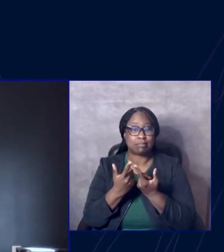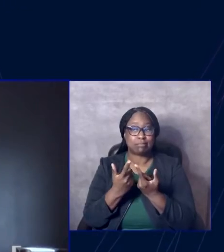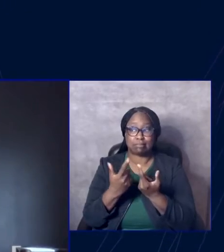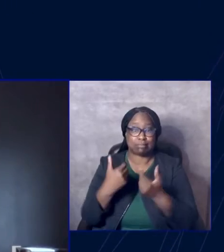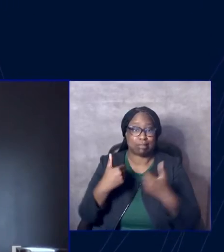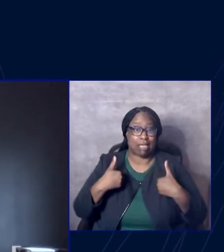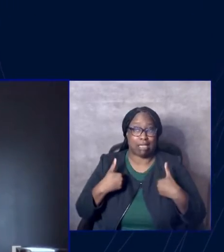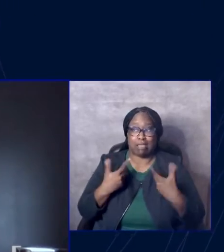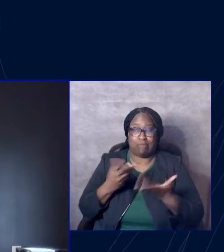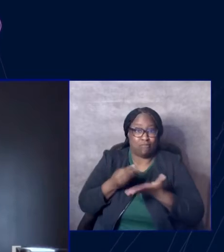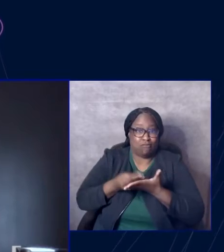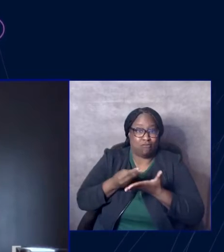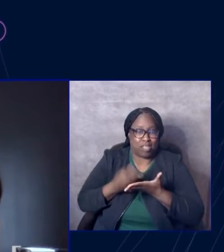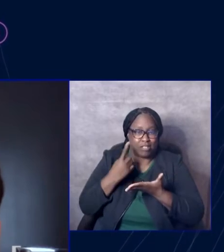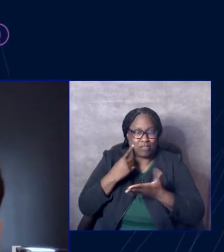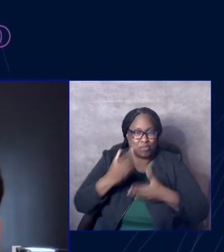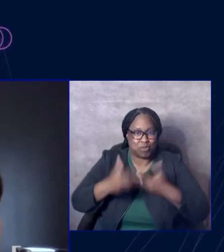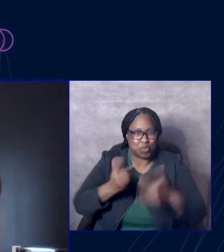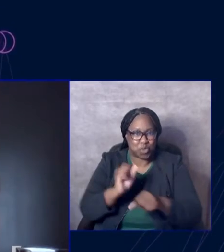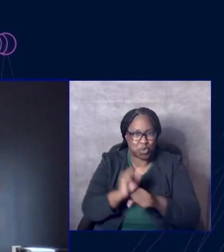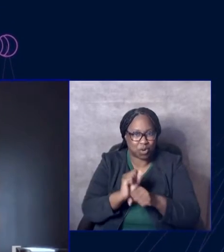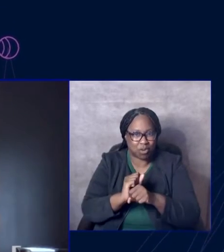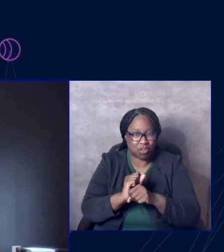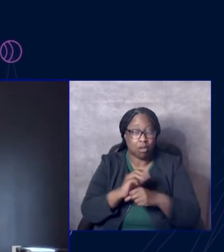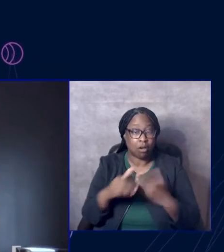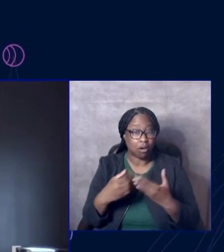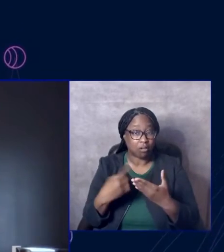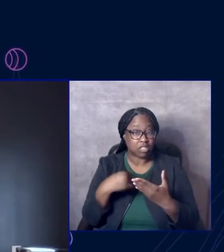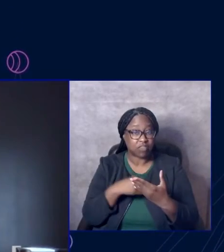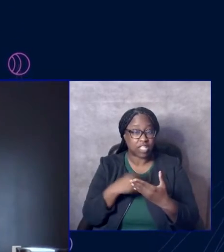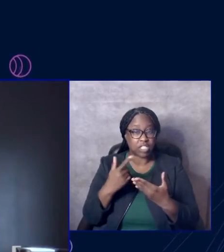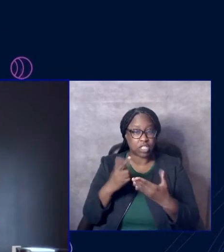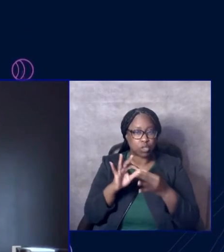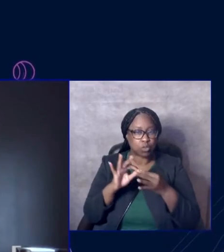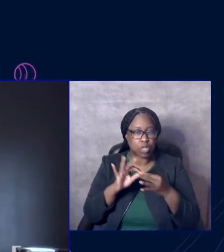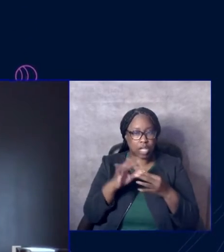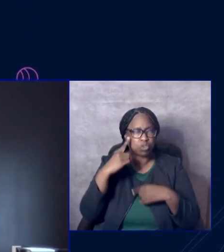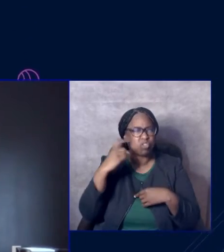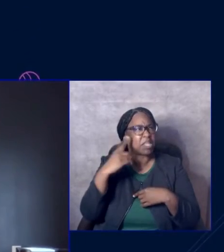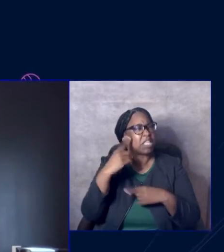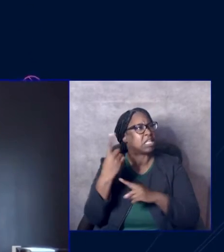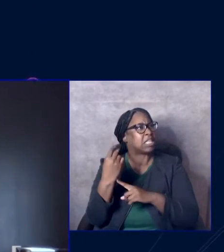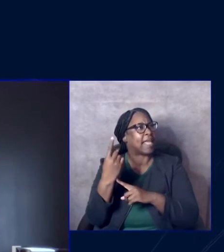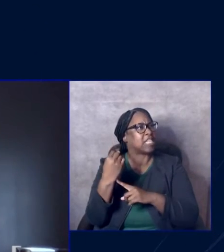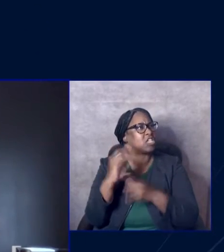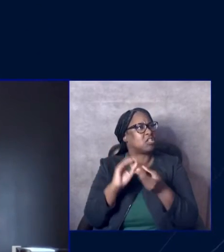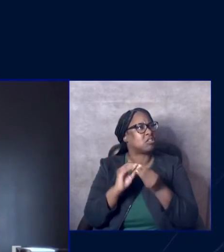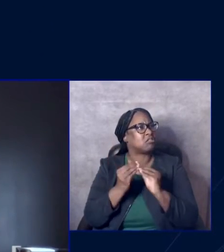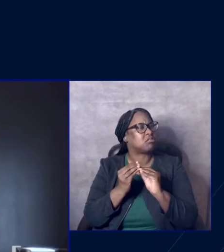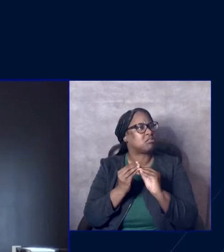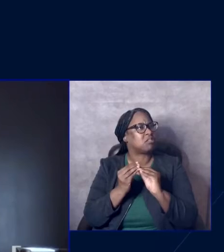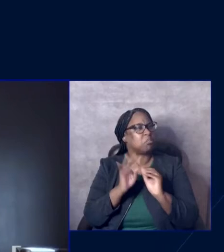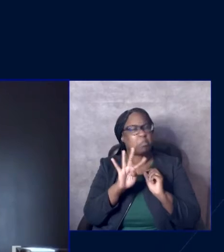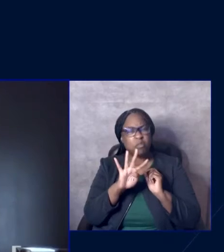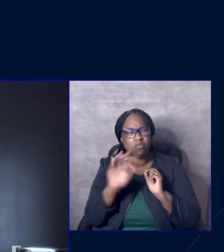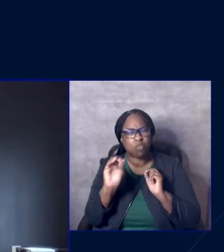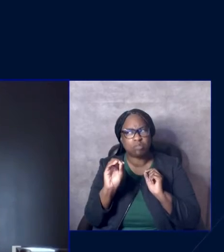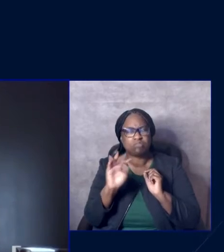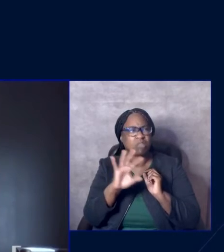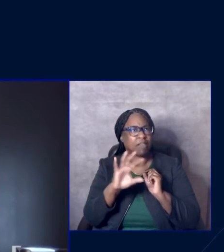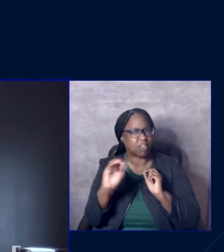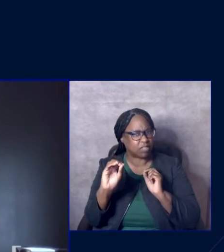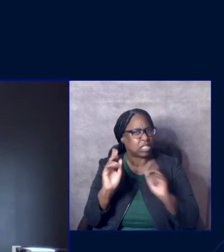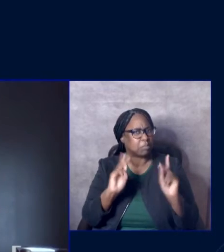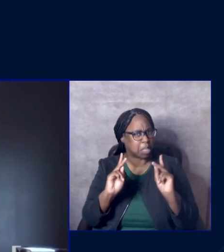So all of us at United We Dream, I think in total around last year, we were a team of about 40, 50 folks all around at United We